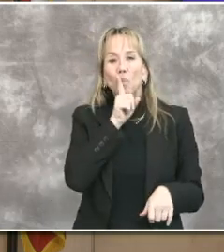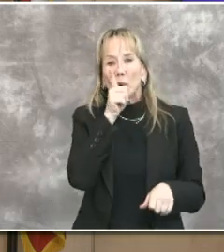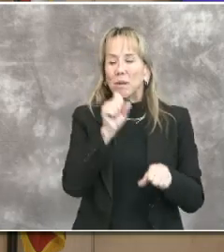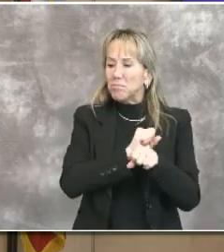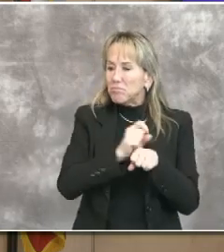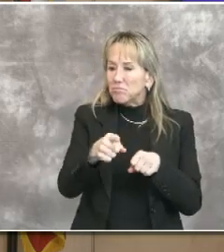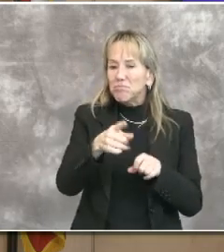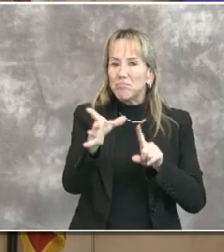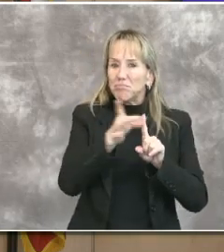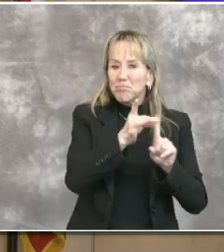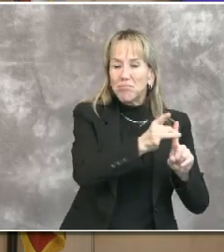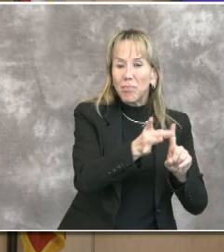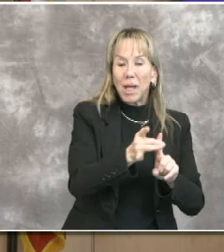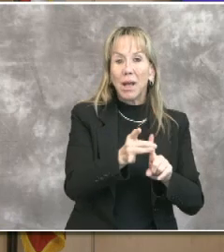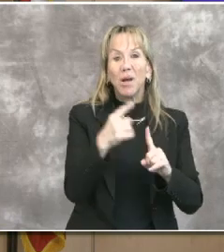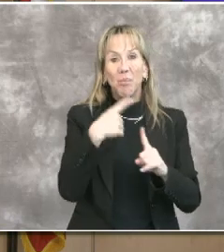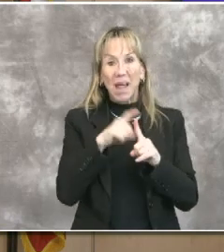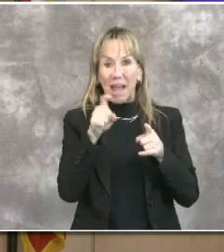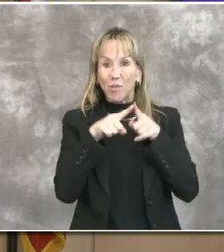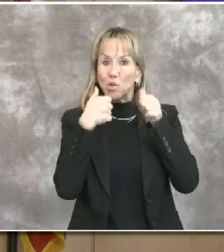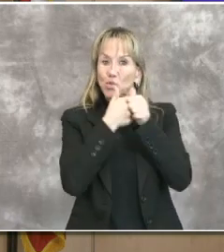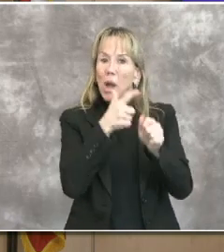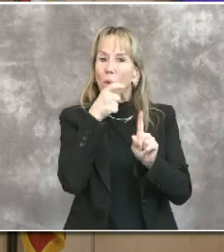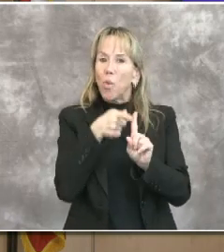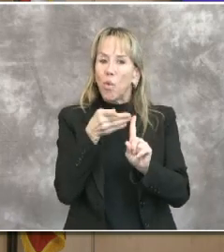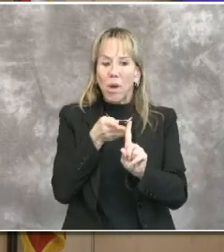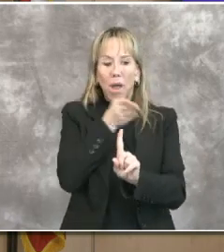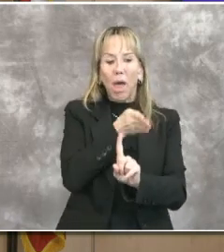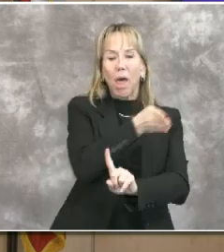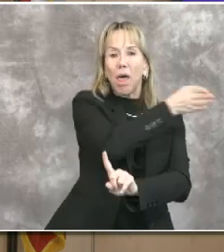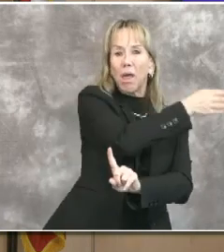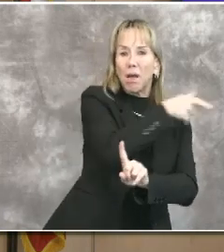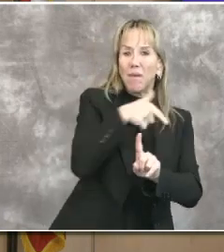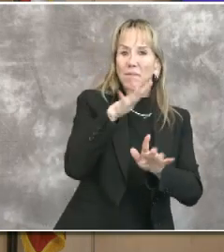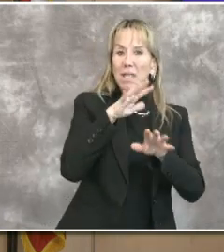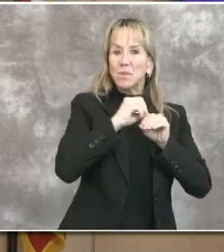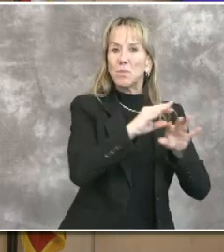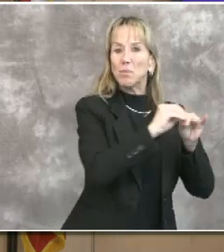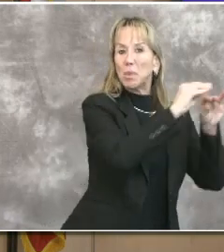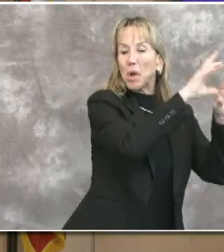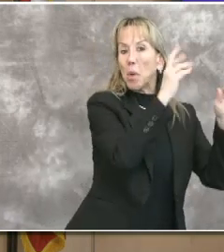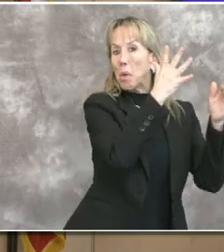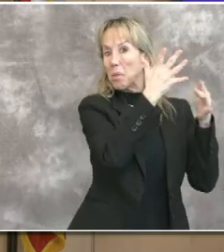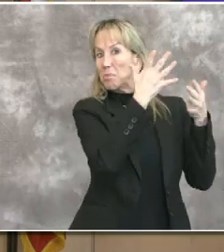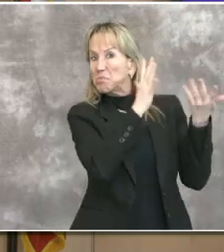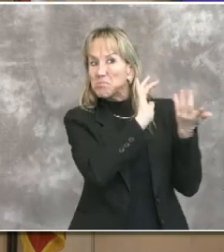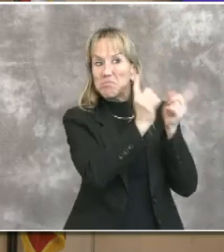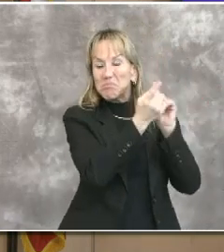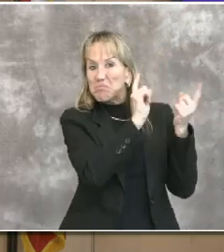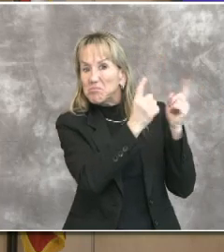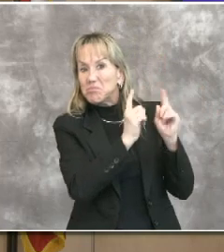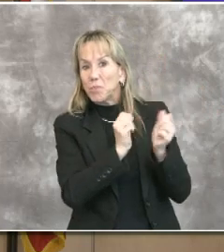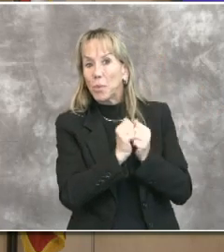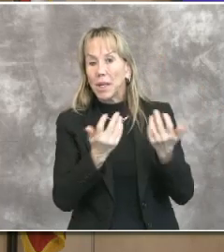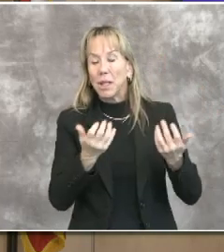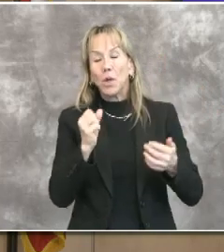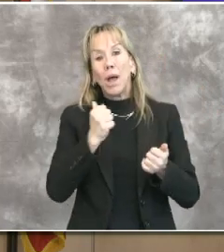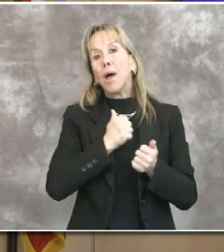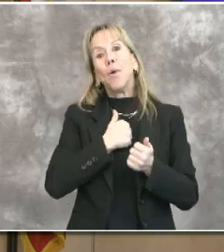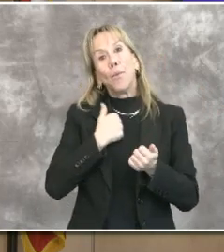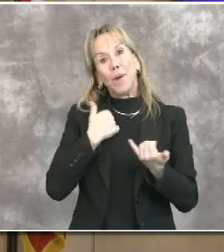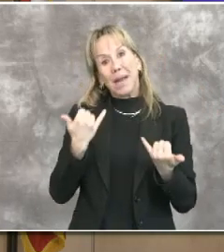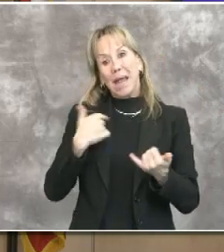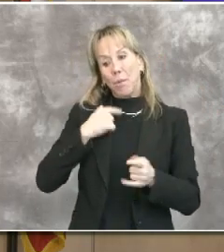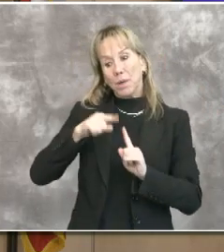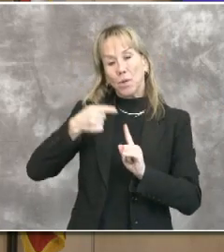single person that they've come in contact with, or to require isolation of anyone who's tested positive. As we begin to come out of this, it is important that we have